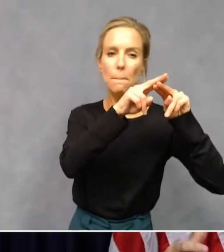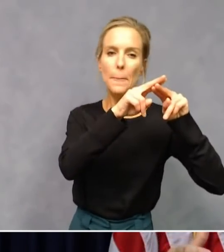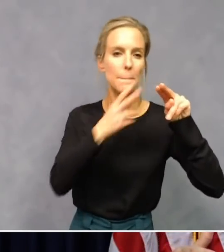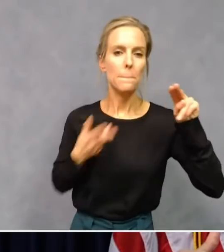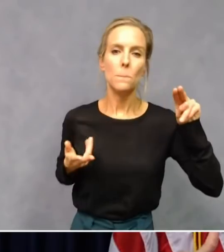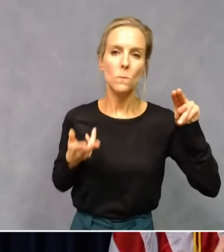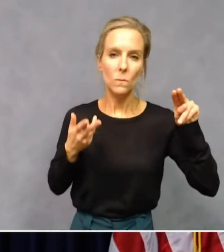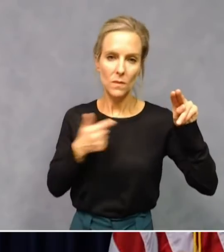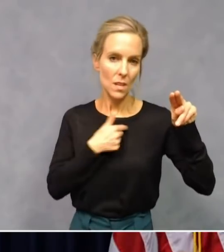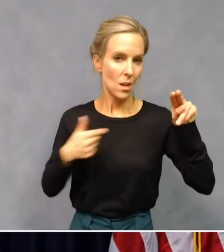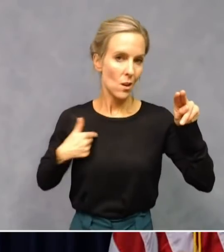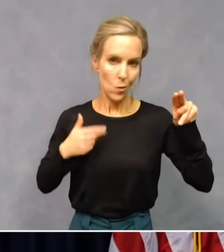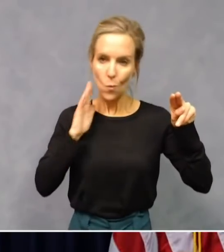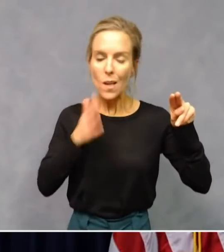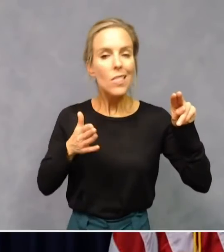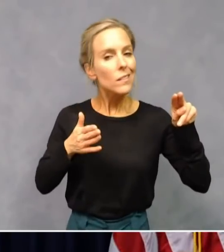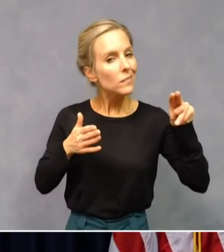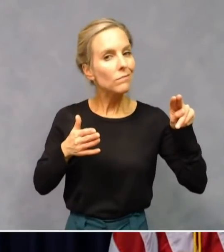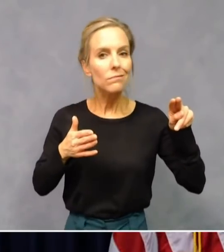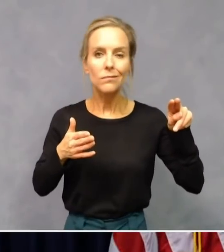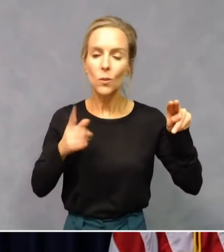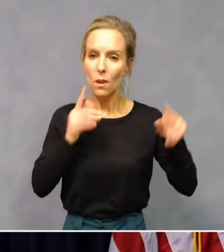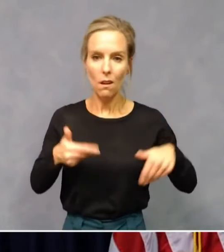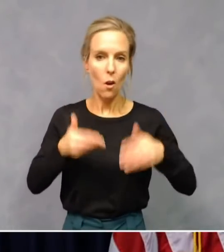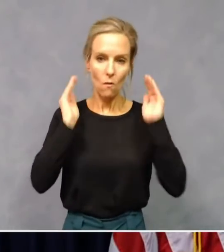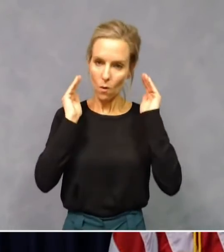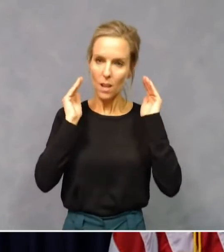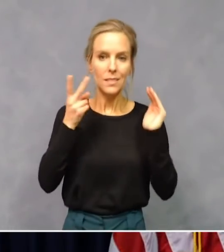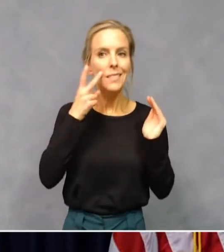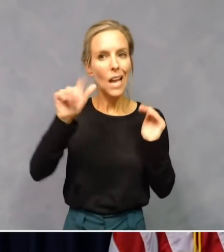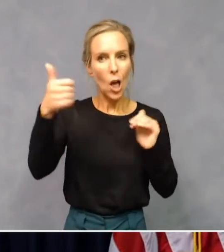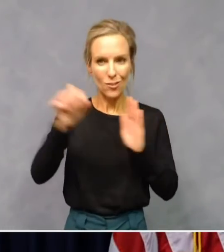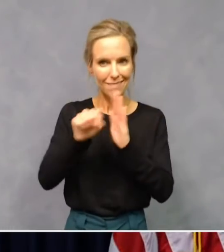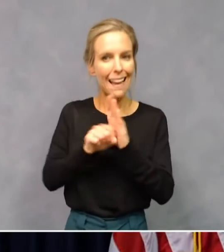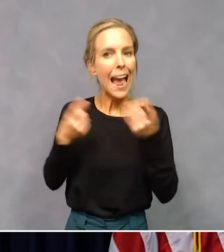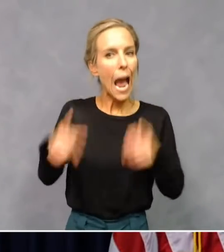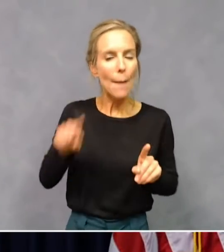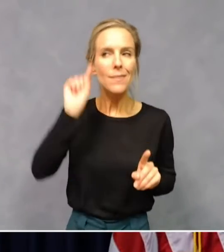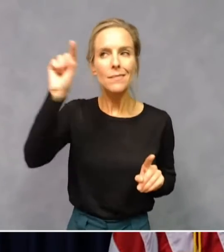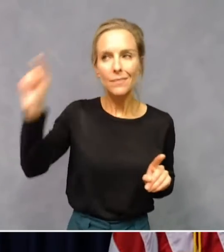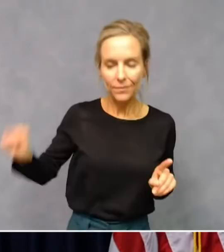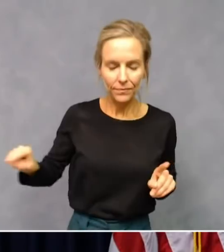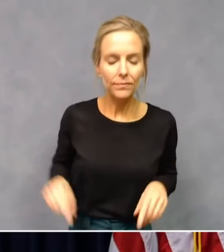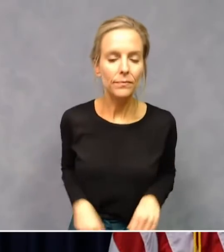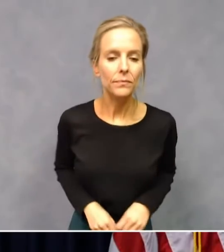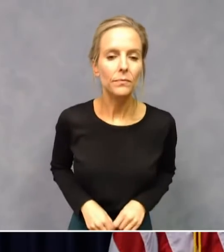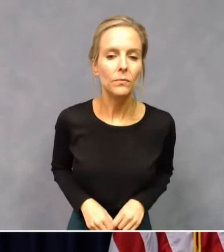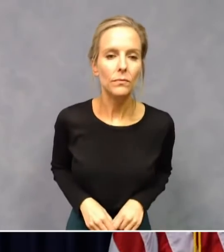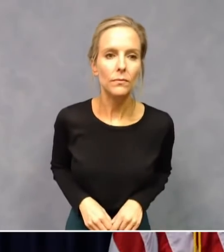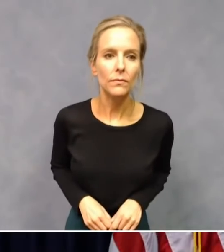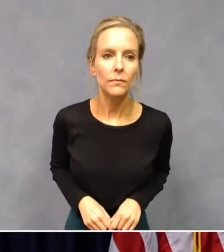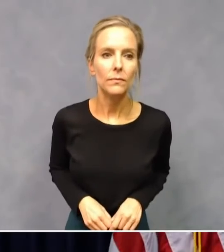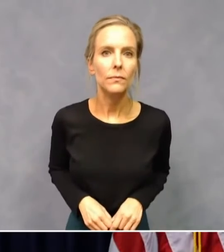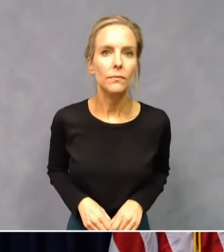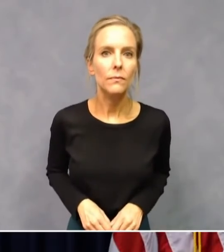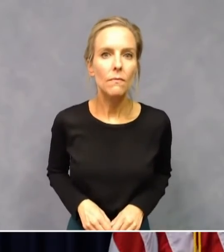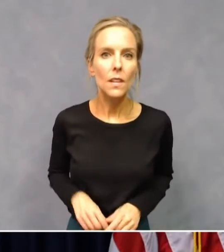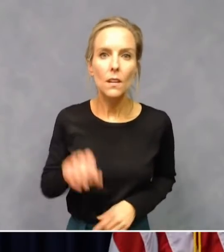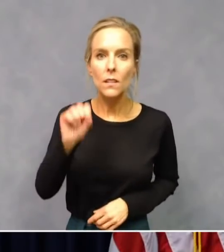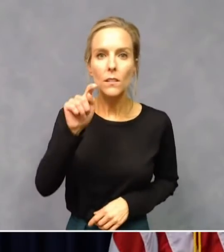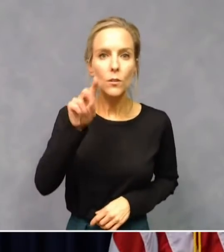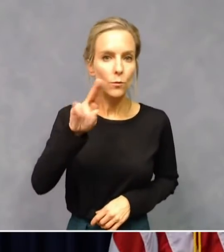will end up overrun. You're seeing that in other states. All right, we'll go back through very quickly. Stu Johnson again.